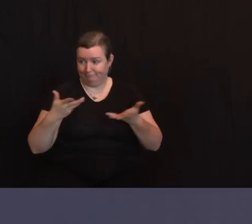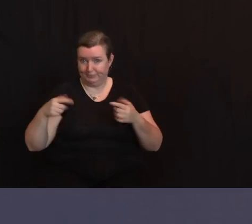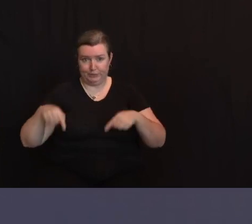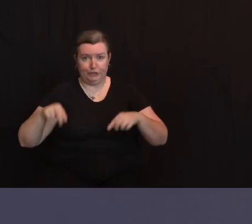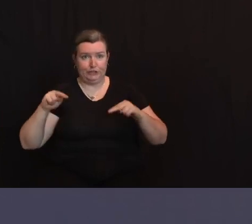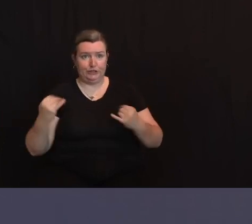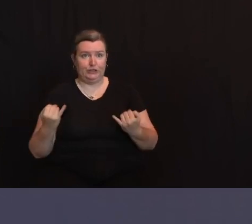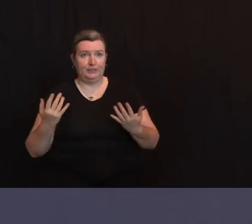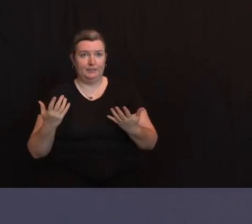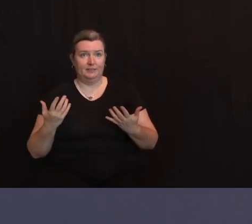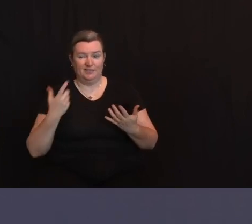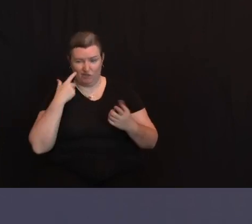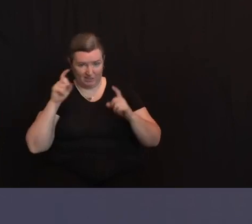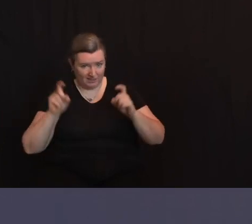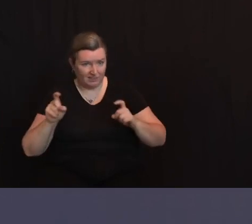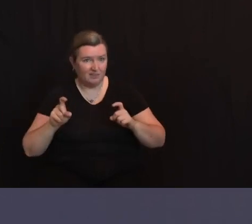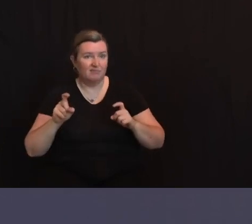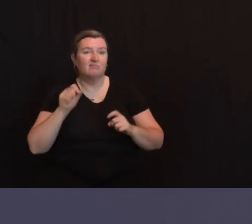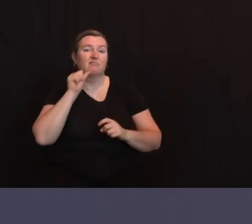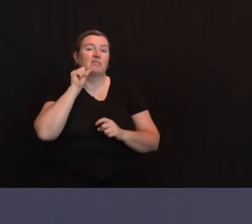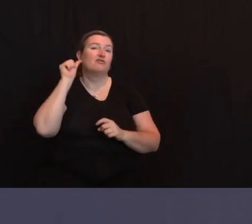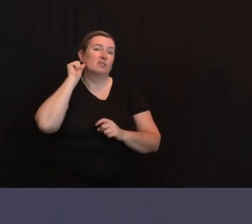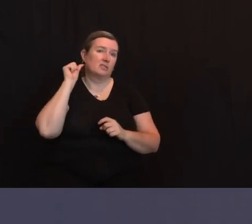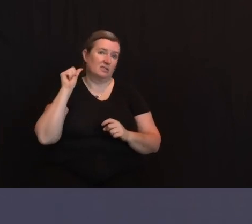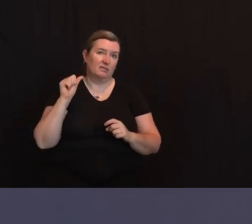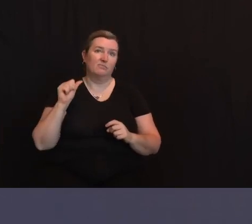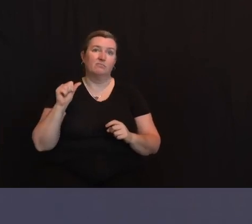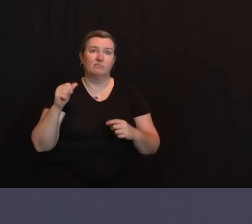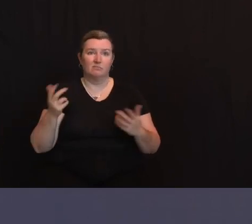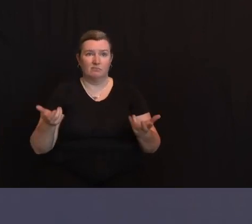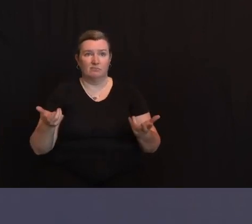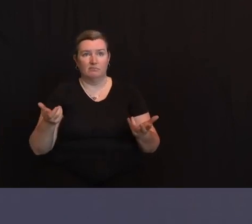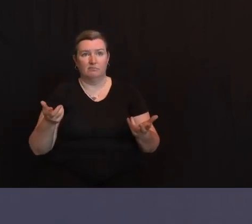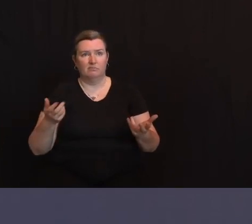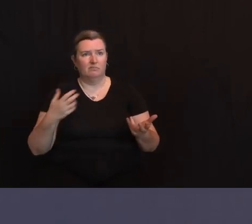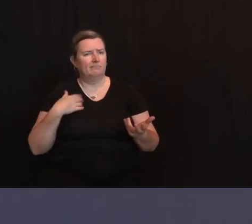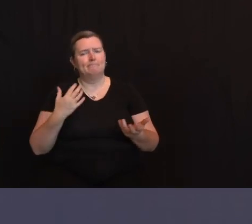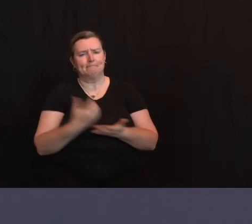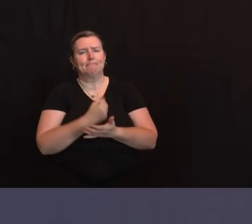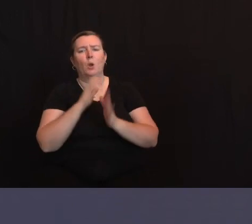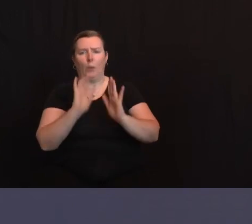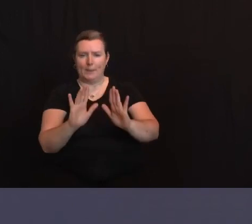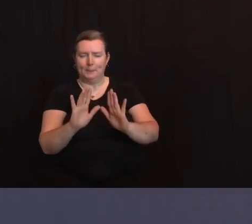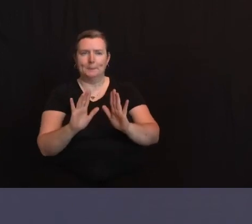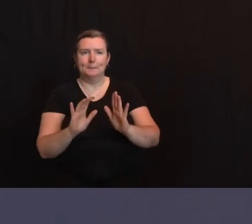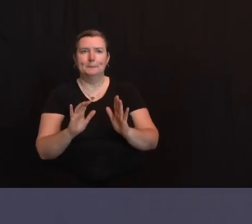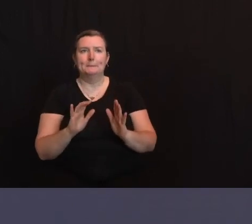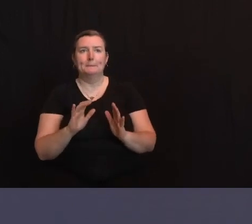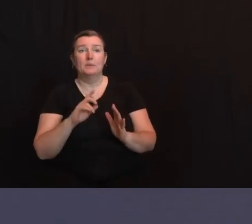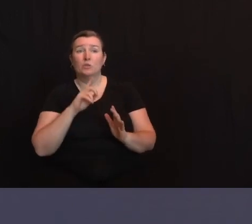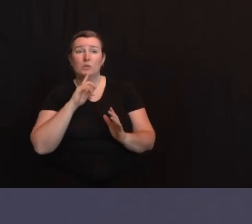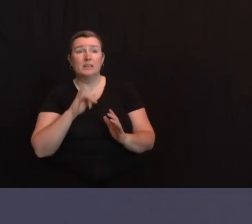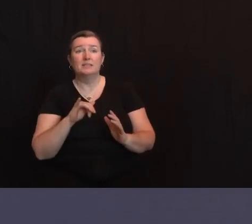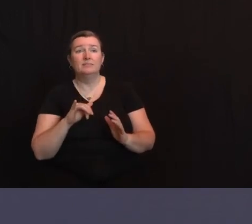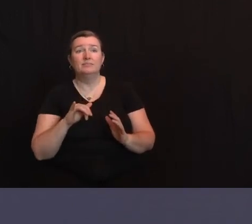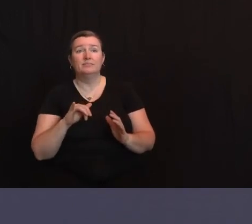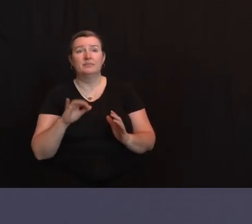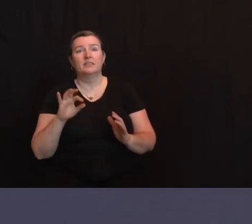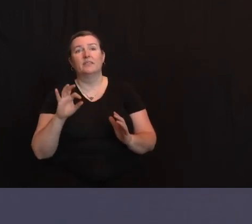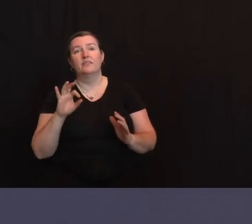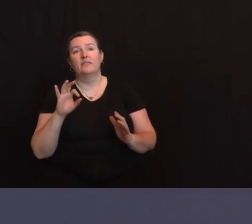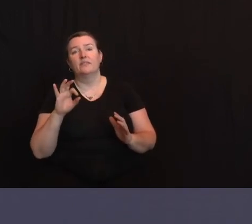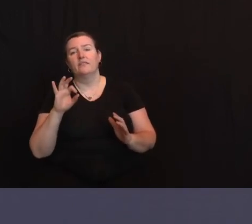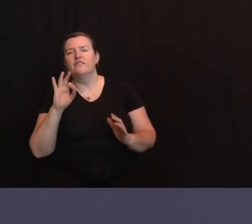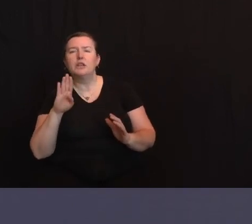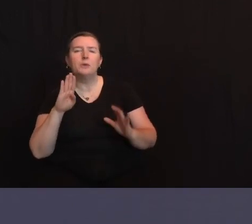got tested, by the way, the other day. And by the way, I want to use this opportunity because there's insanity on social media sometimes. That's my